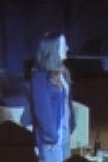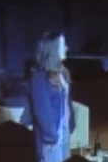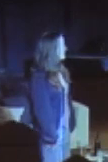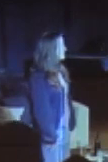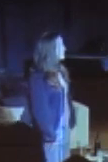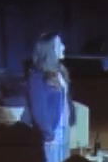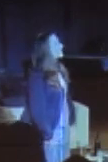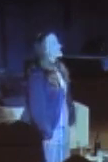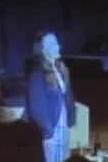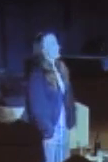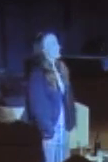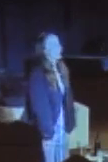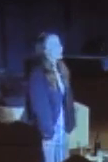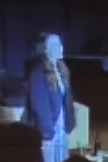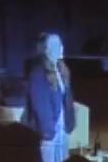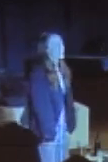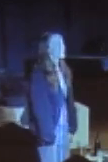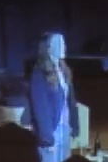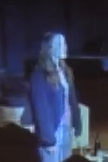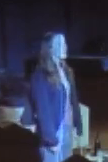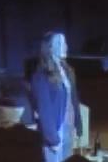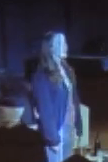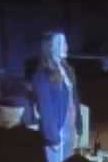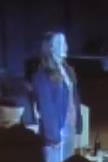down you're not